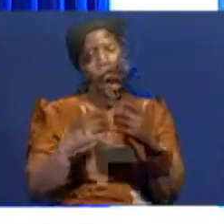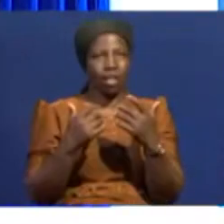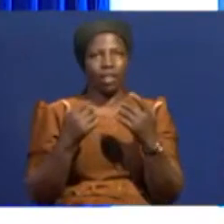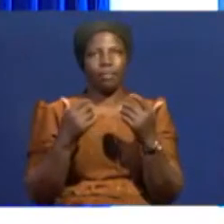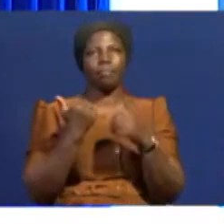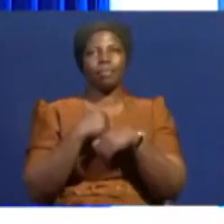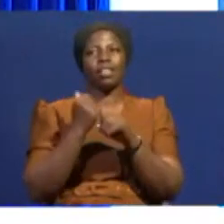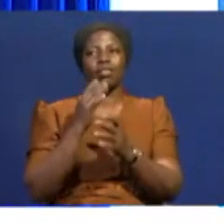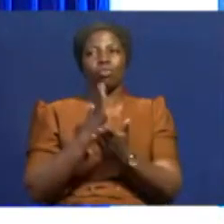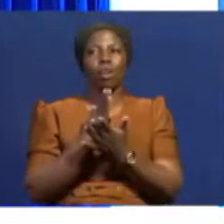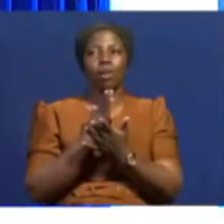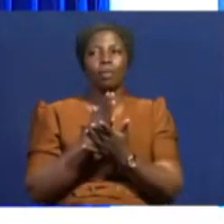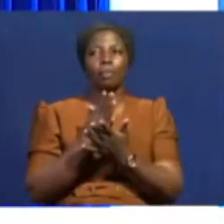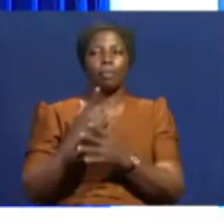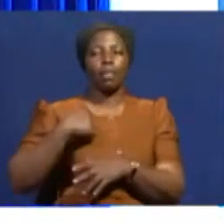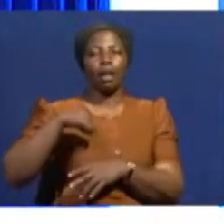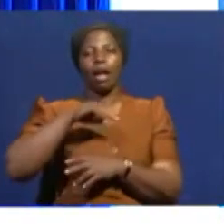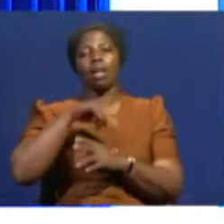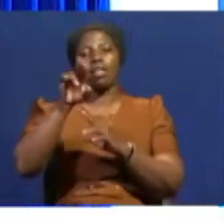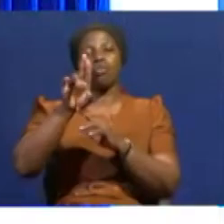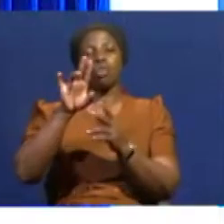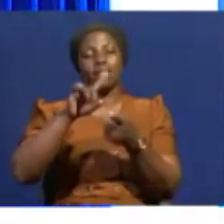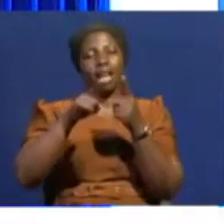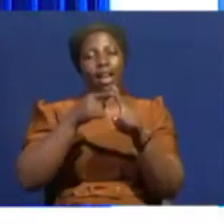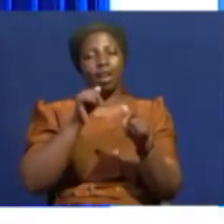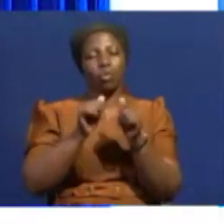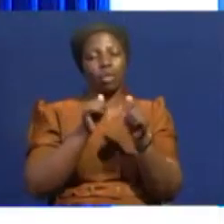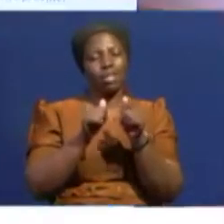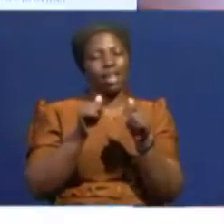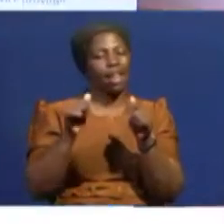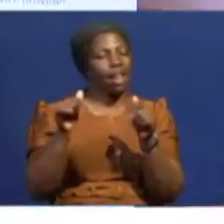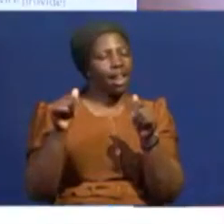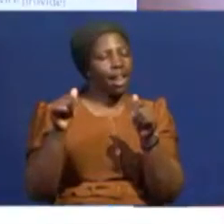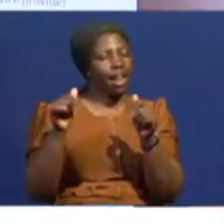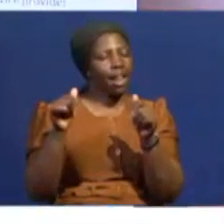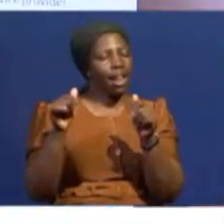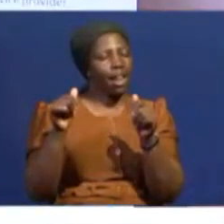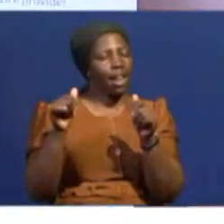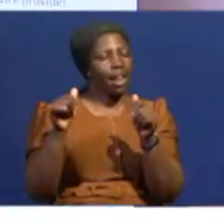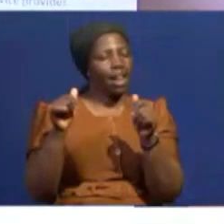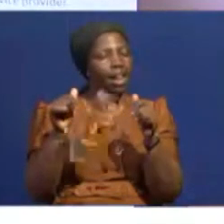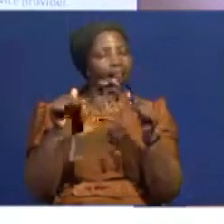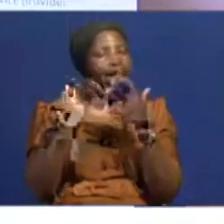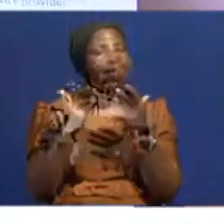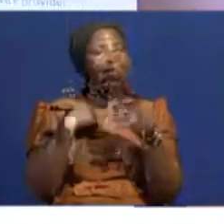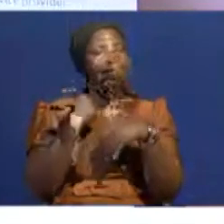We can make sure that we apply standards that are universally accepted.